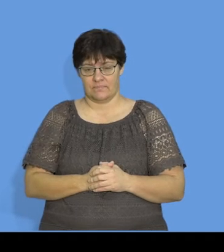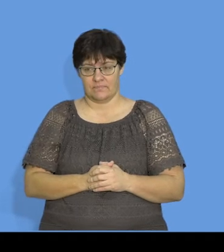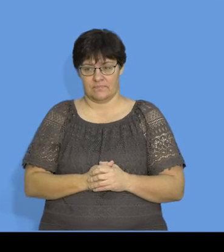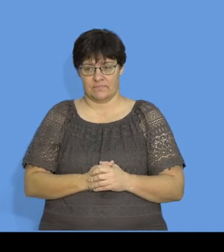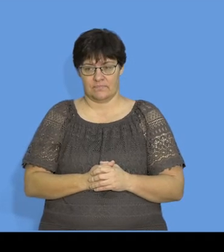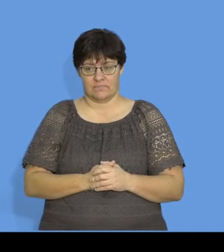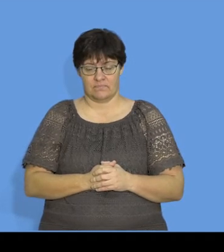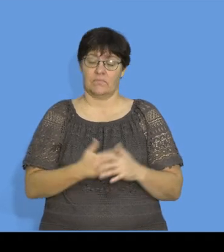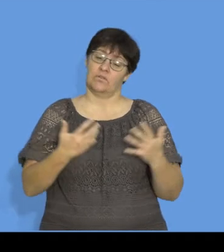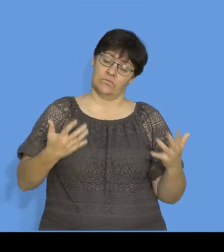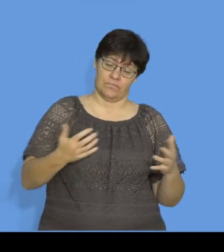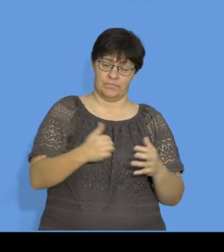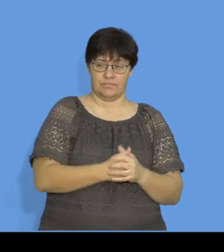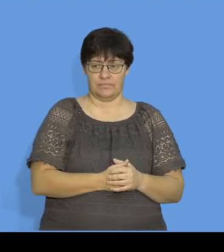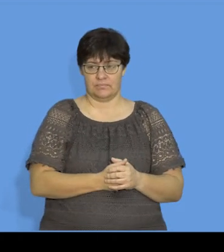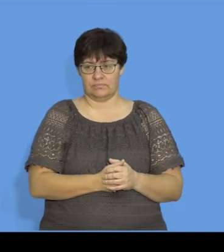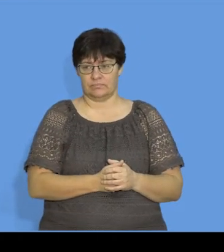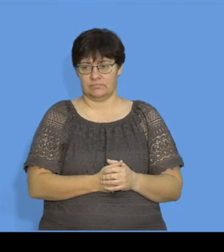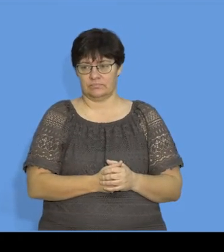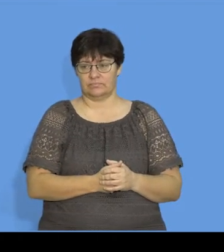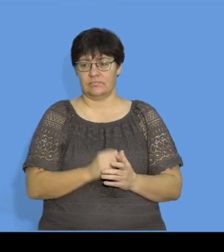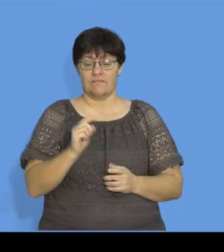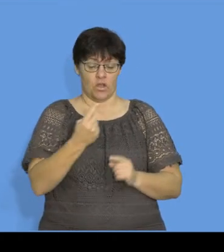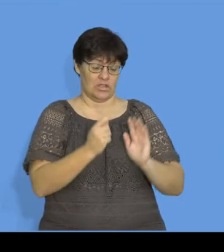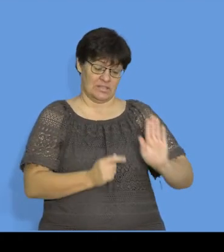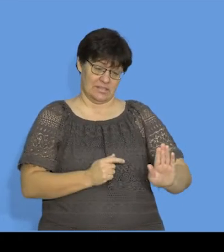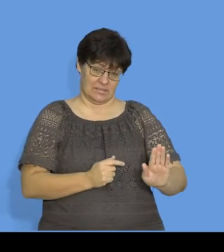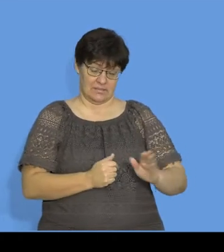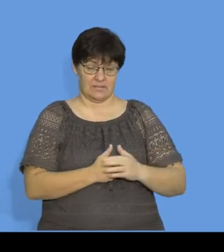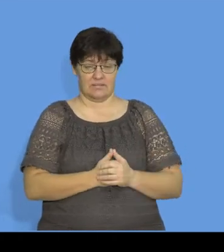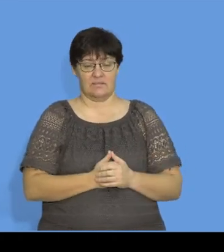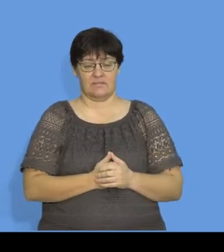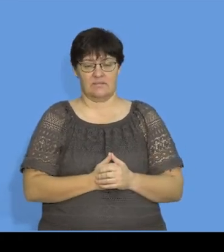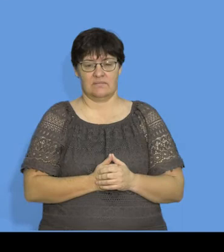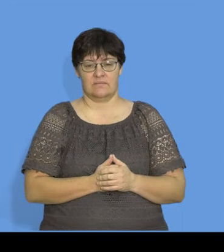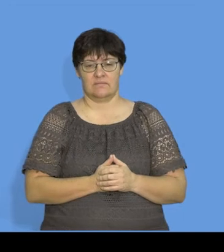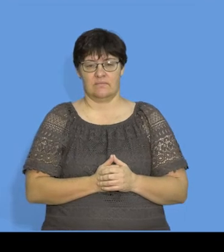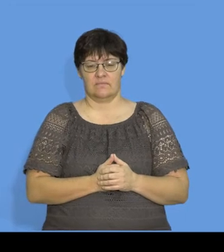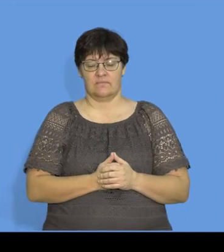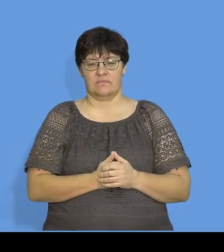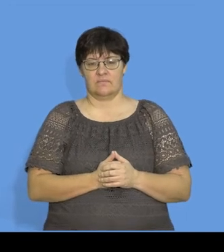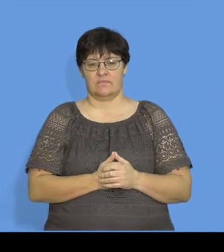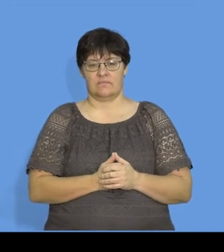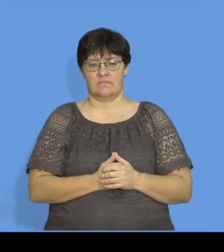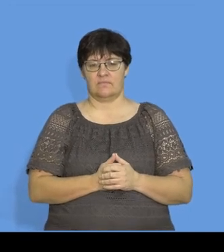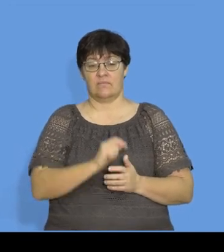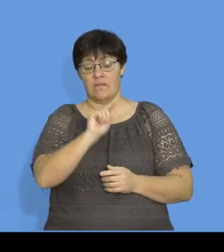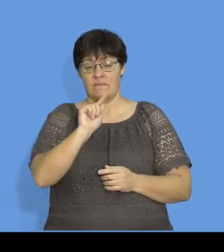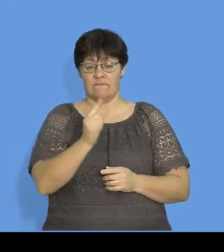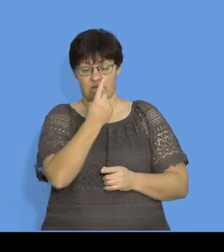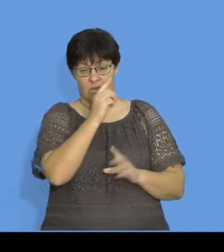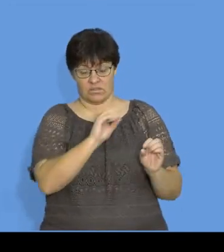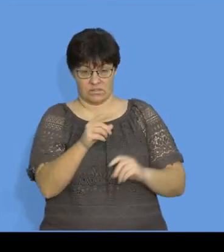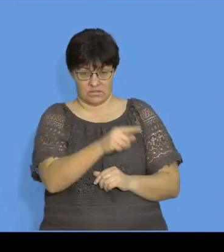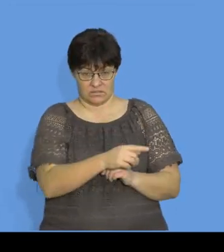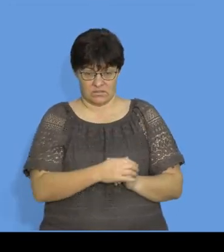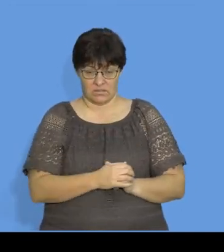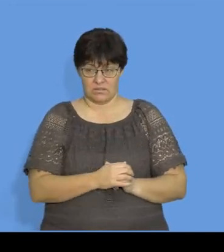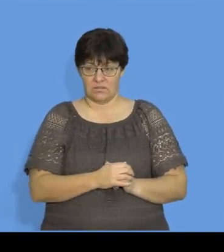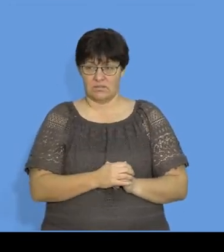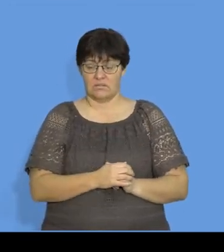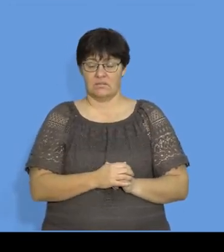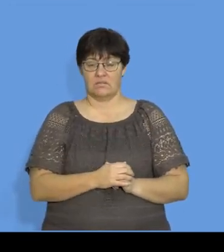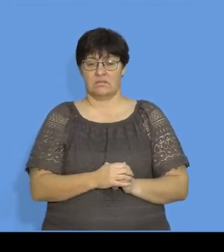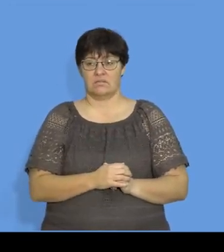constant. Okay, so let's do the first one. So for the first motion, so this is for the first